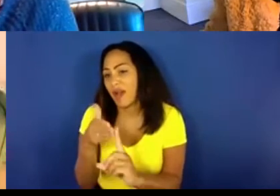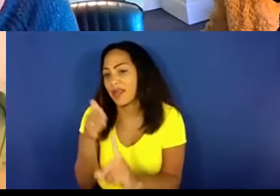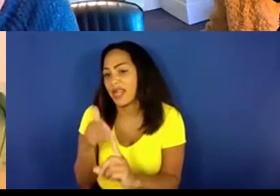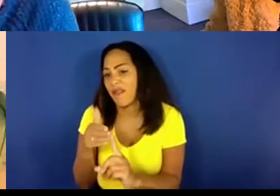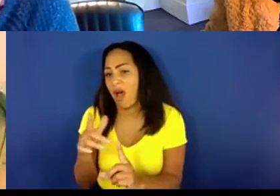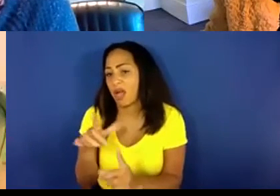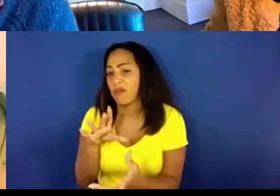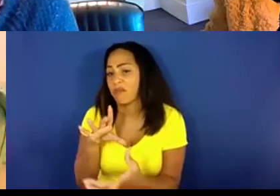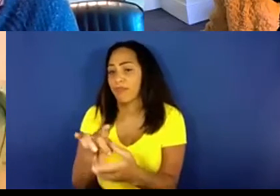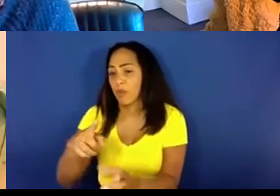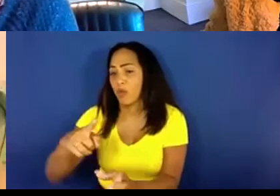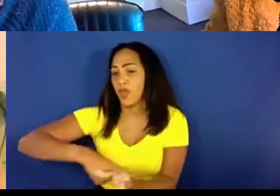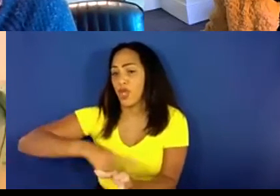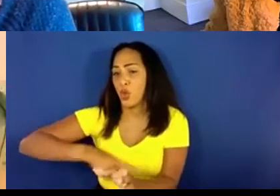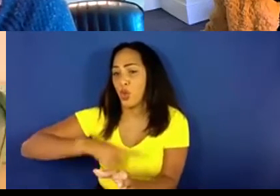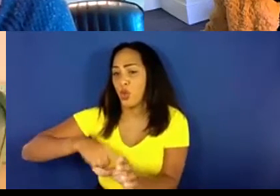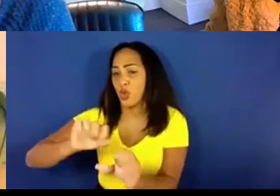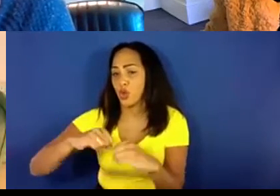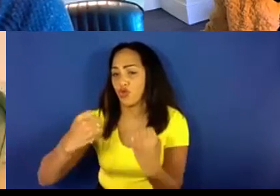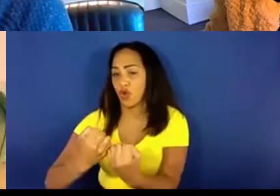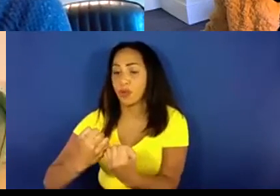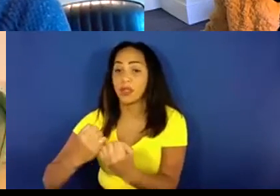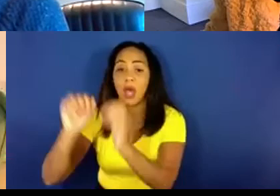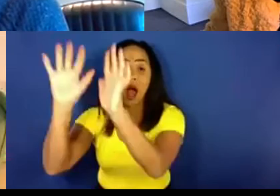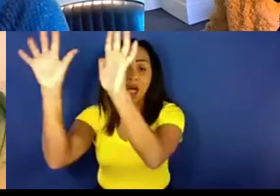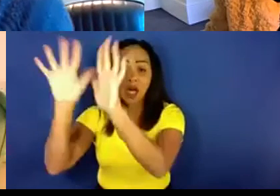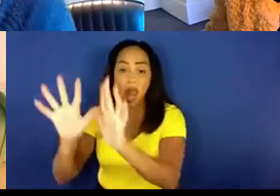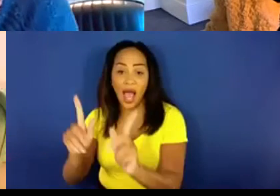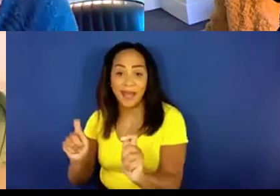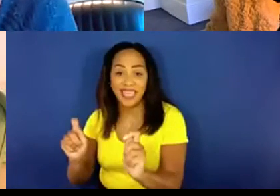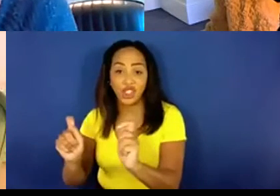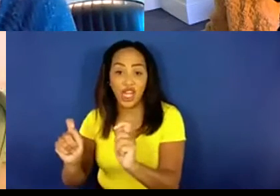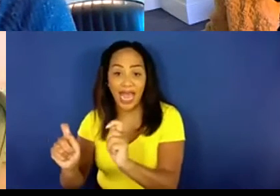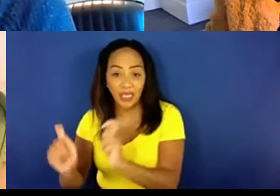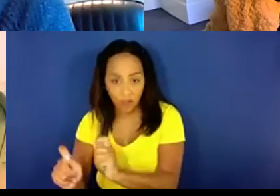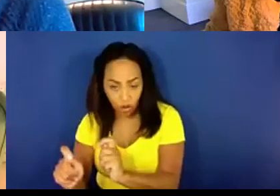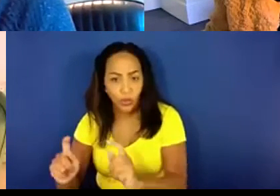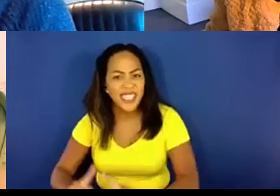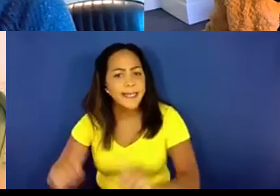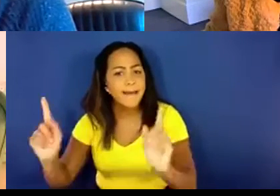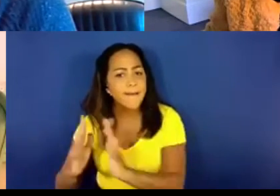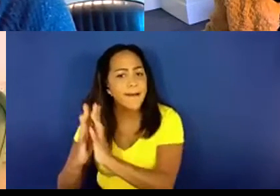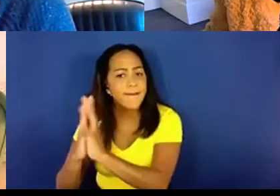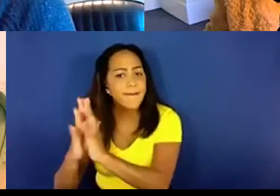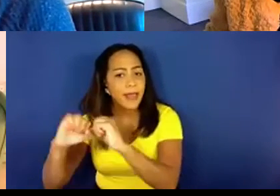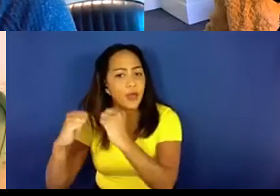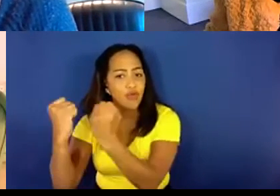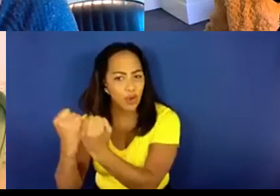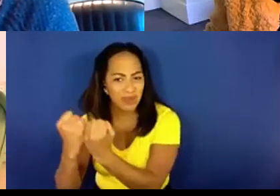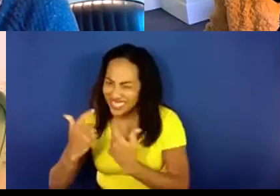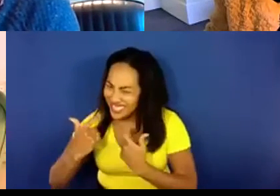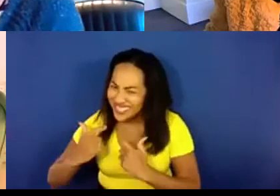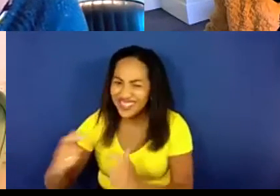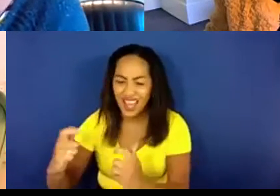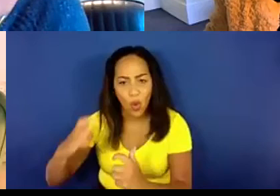with climate change as different faith groups. These are things that we still need to continue to